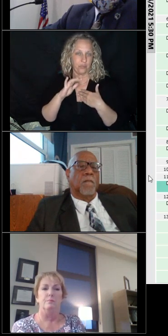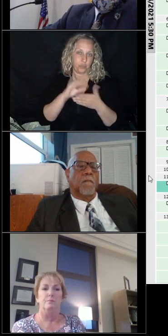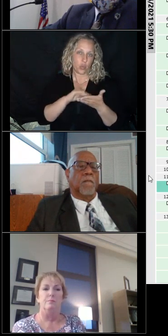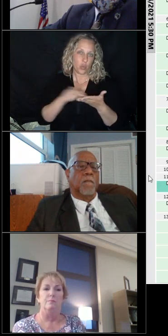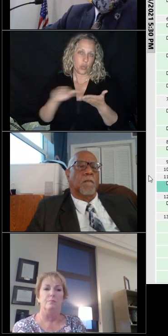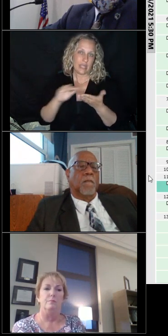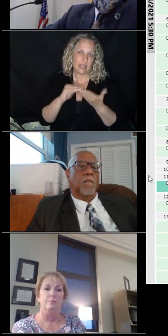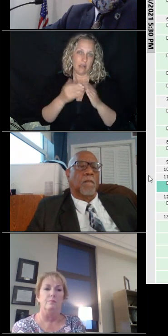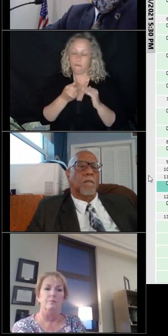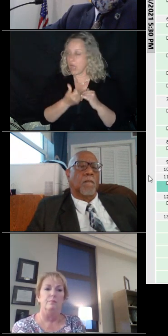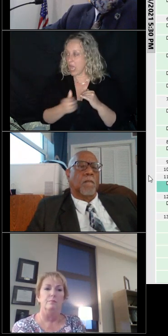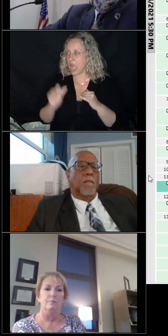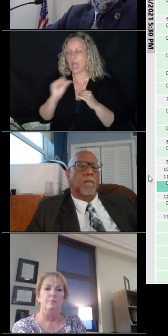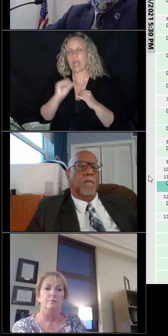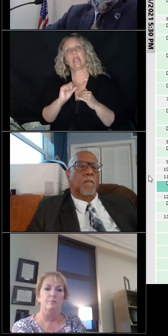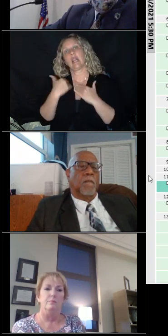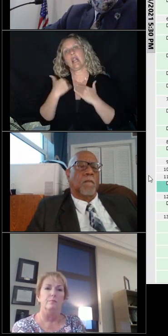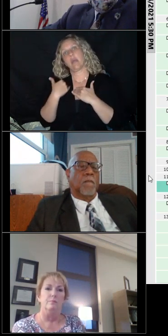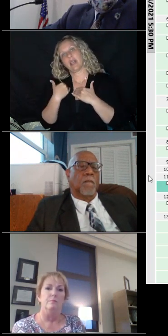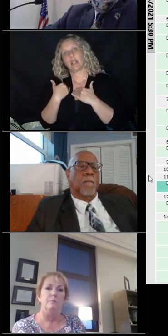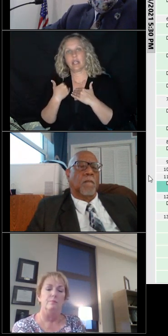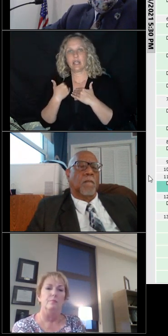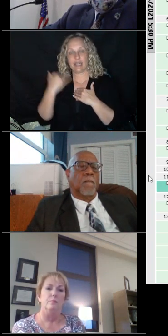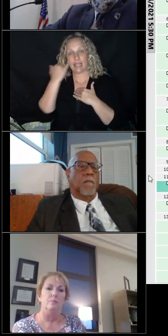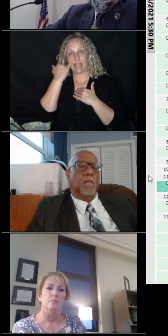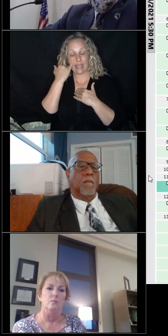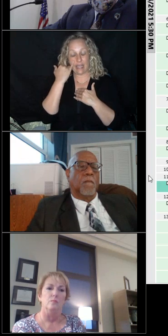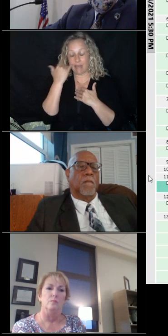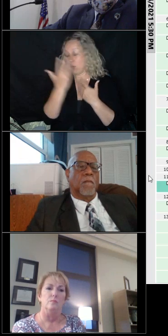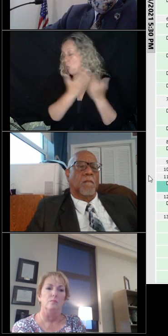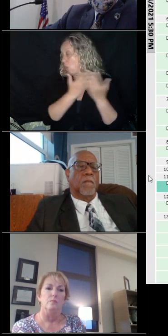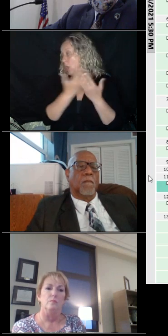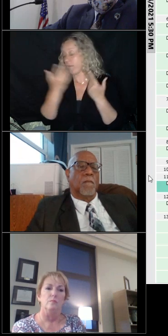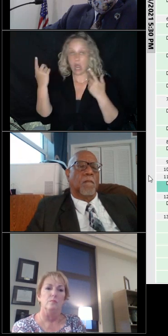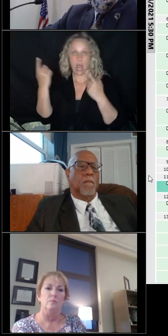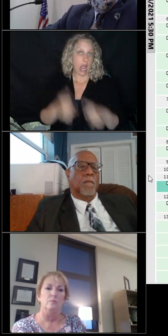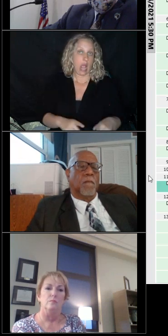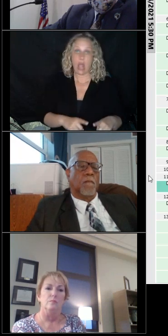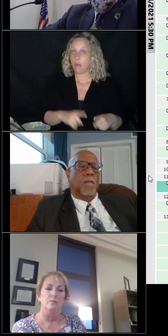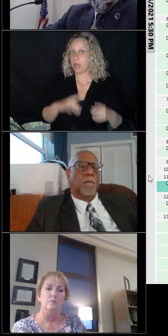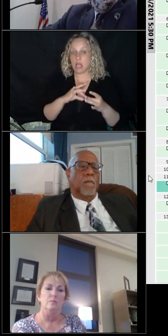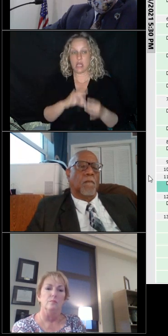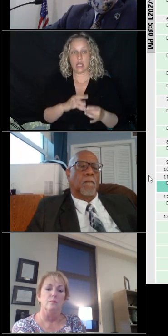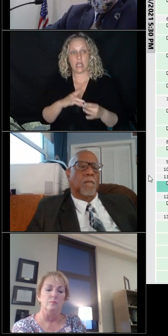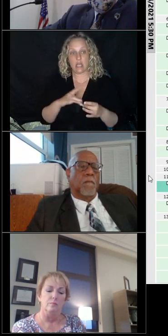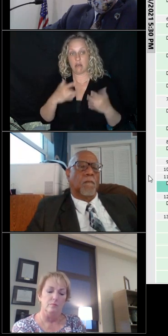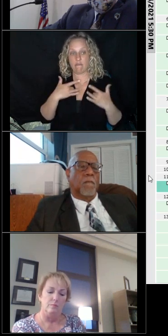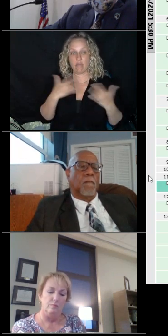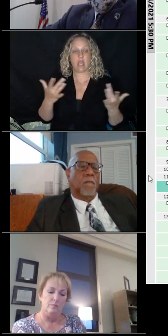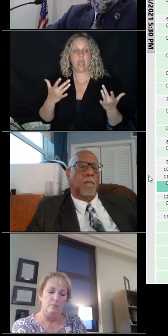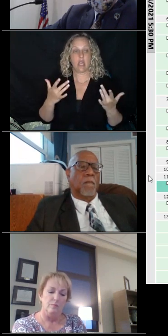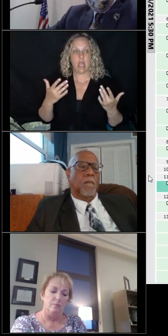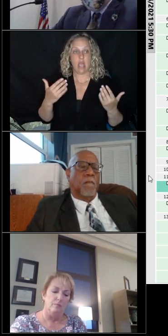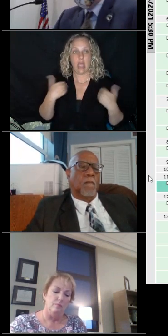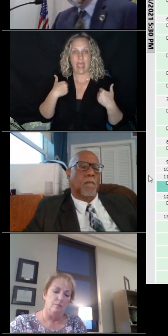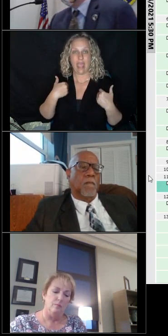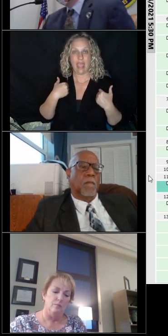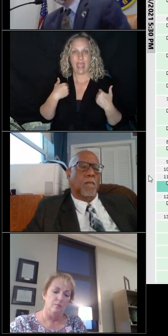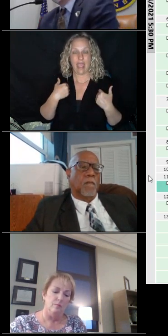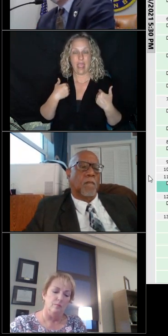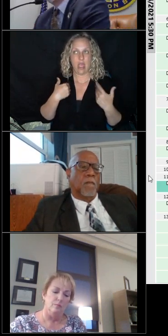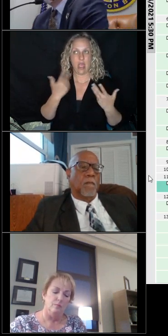the city of any, liability if for whatever reason it would be linked that an event had,